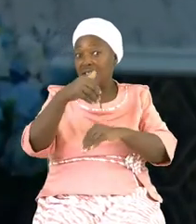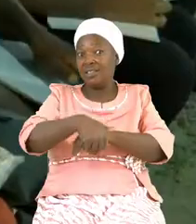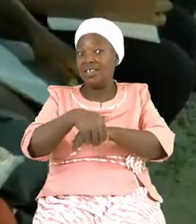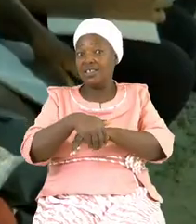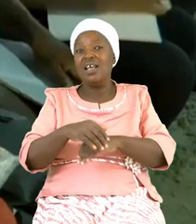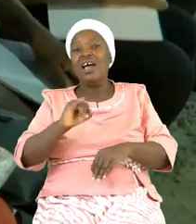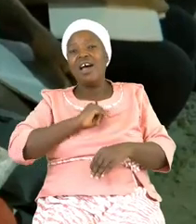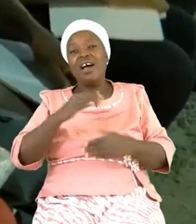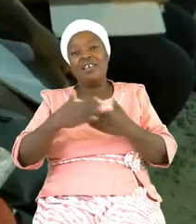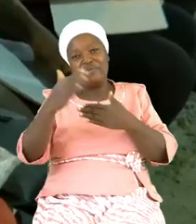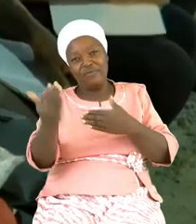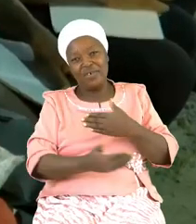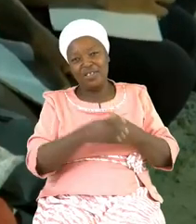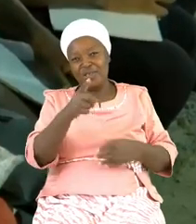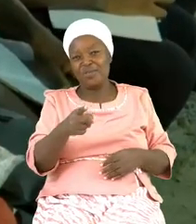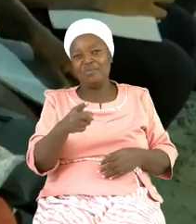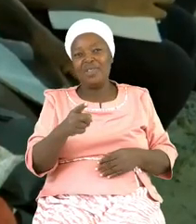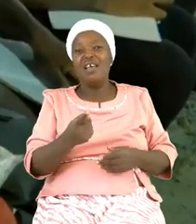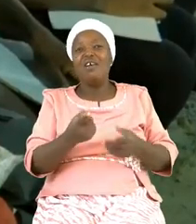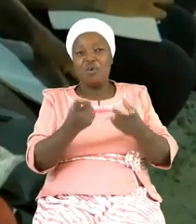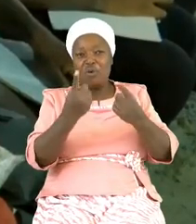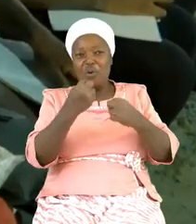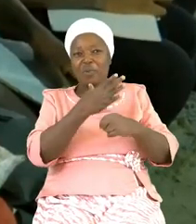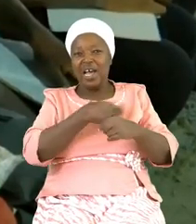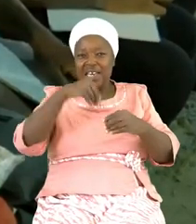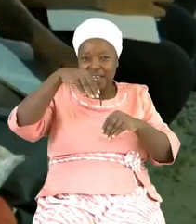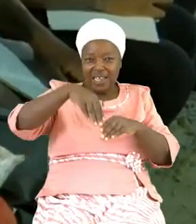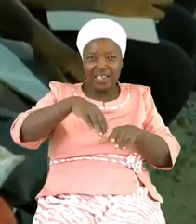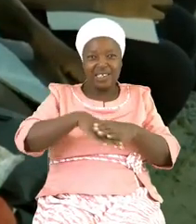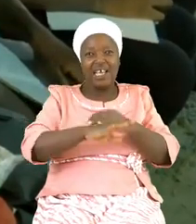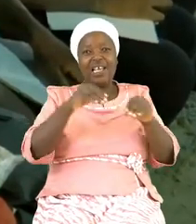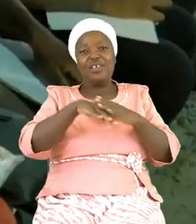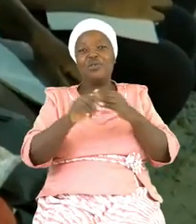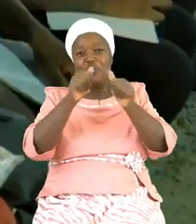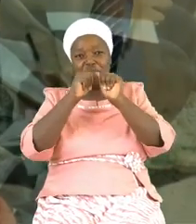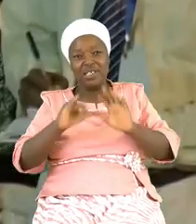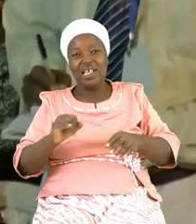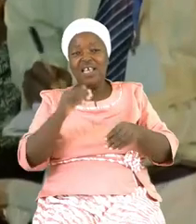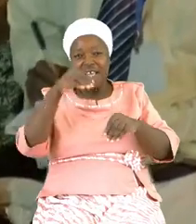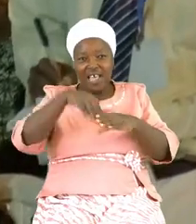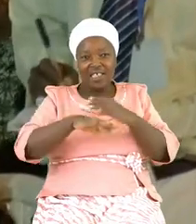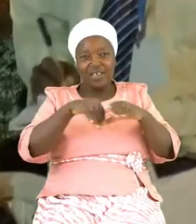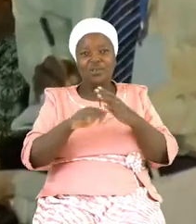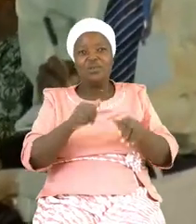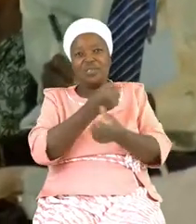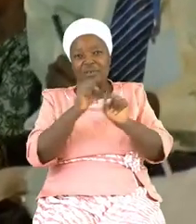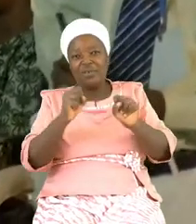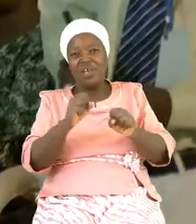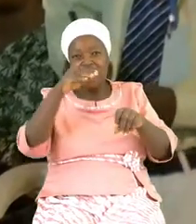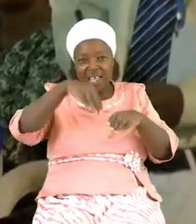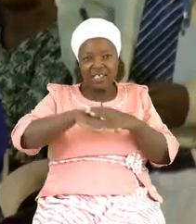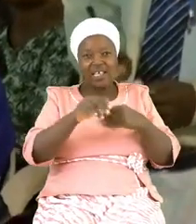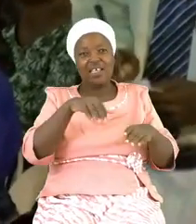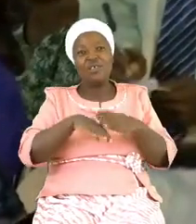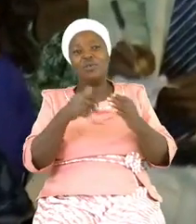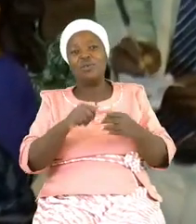you, enter into blessing. Enter into salvation. Enter into the